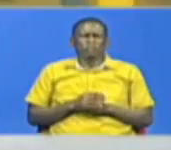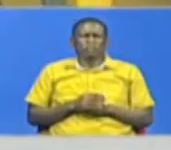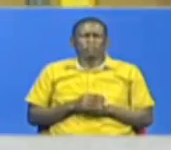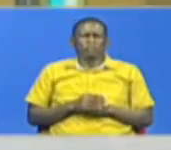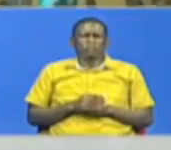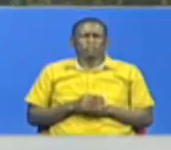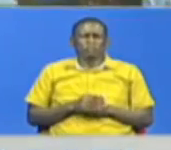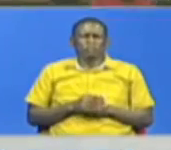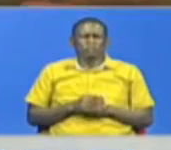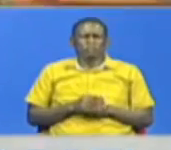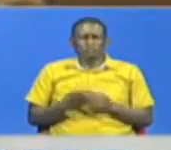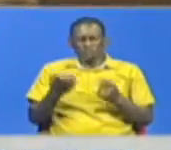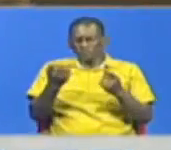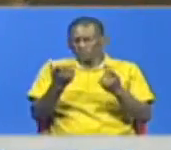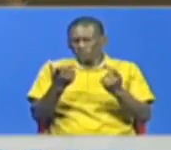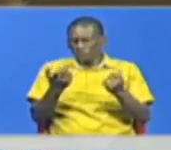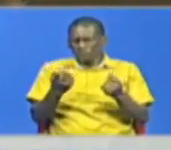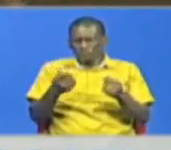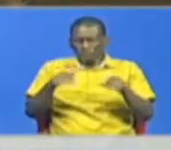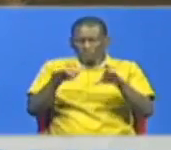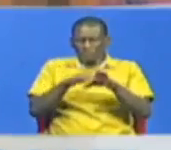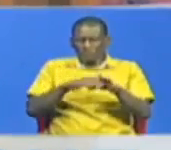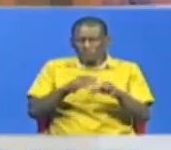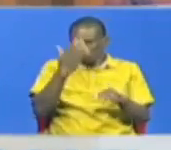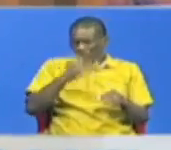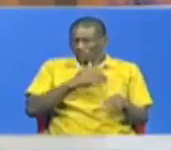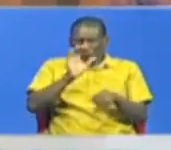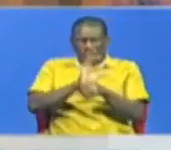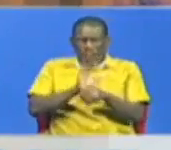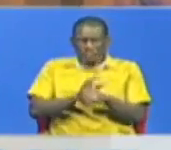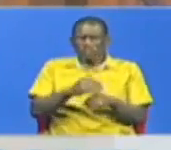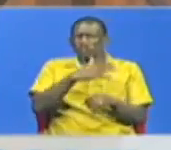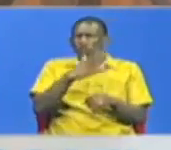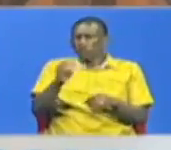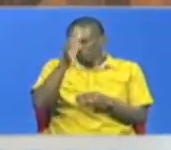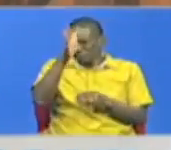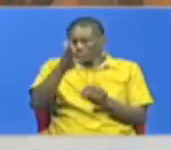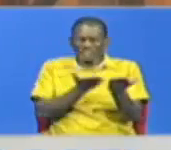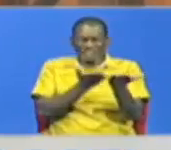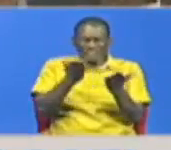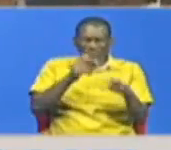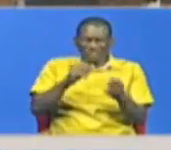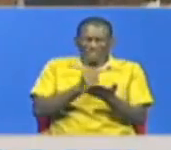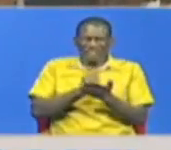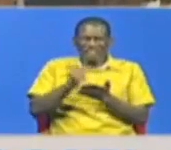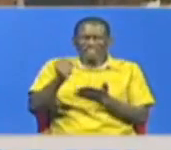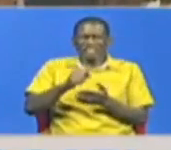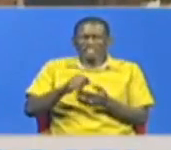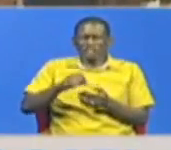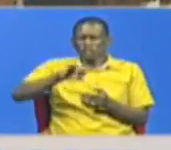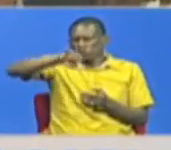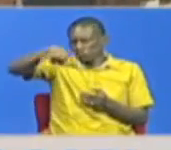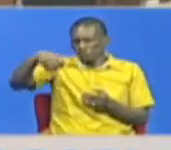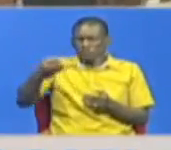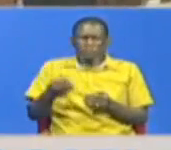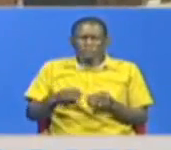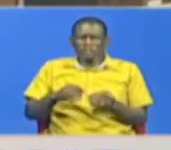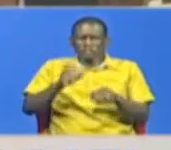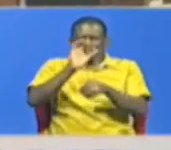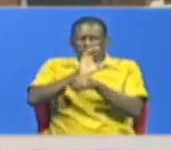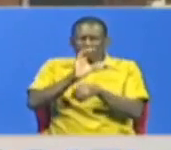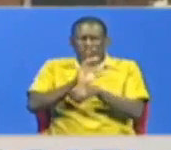A handful of Catholic congregants attending Sunday Mass at St. Eusebius Cathedral.